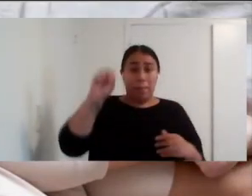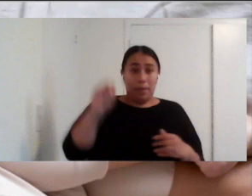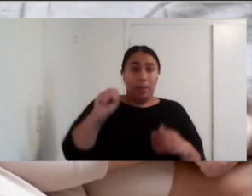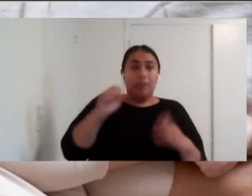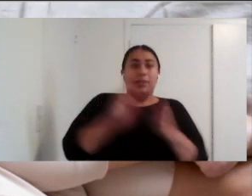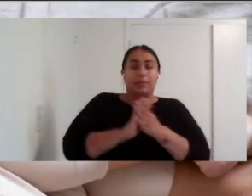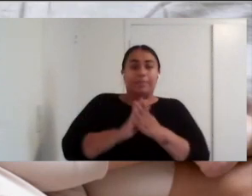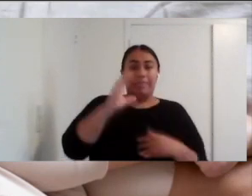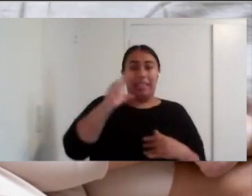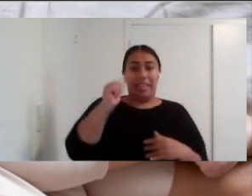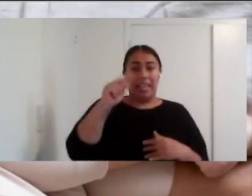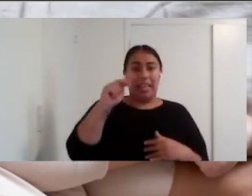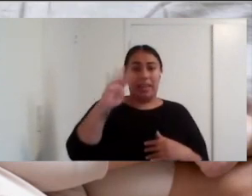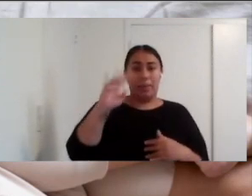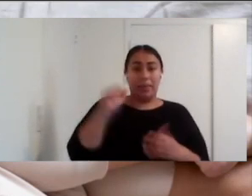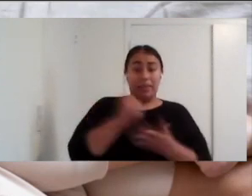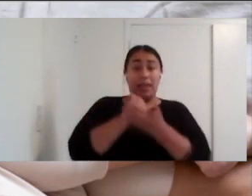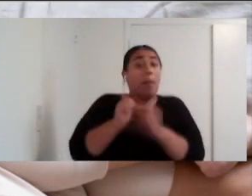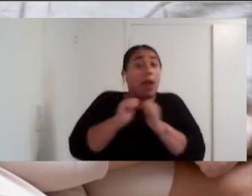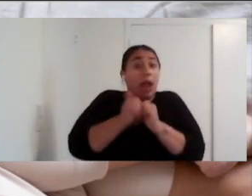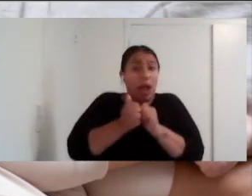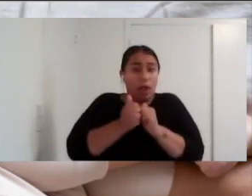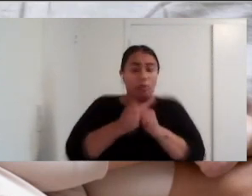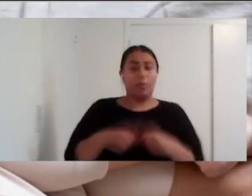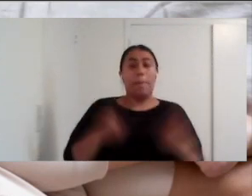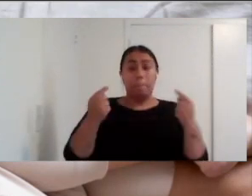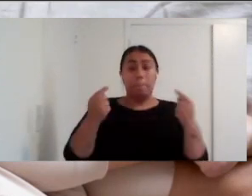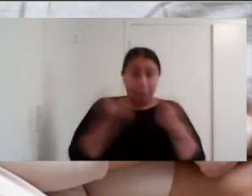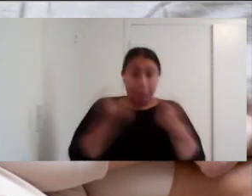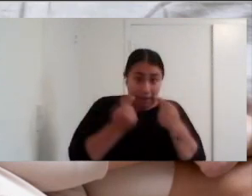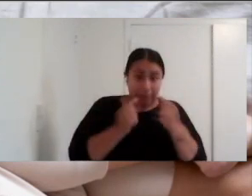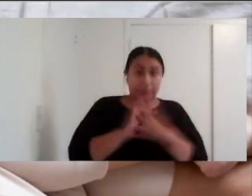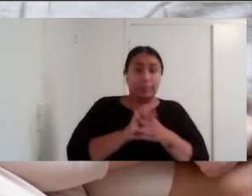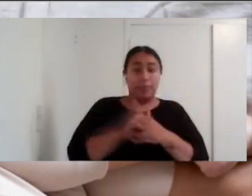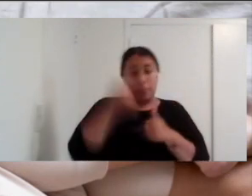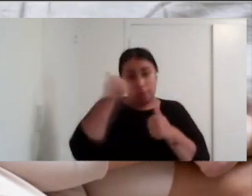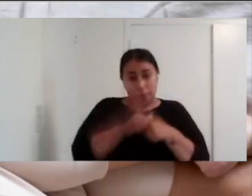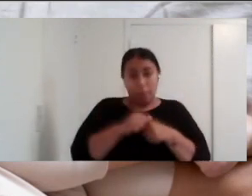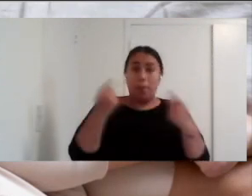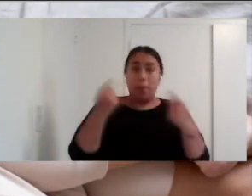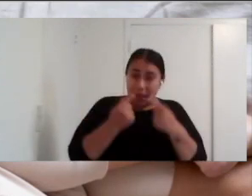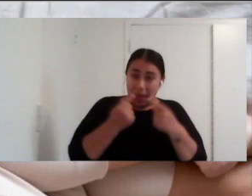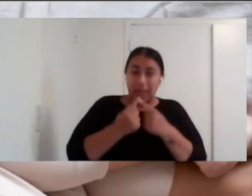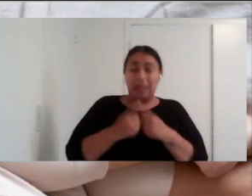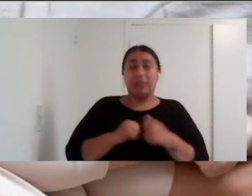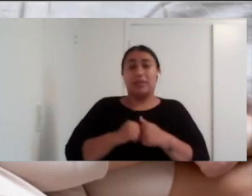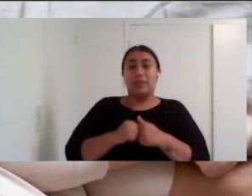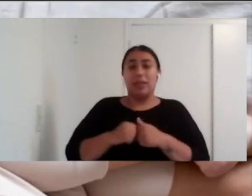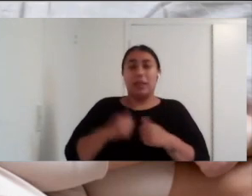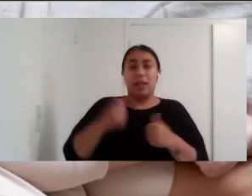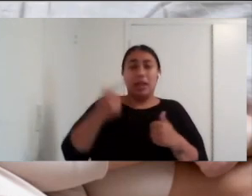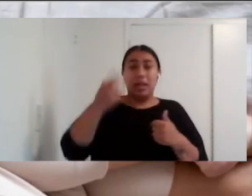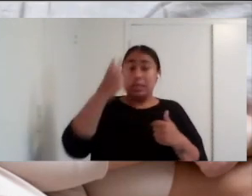that occur. Migraines can be associated with MS, but there are a whole bunch of different types of headaches that come with MS, not just